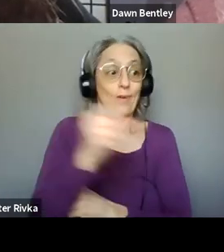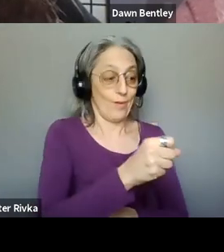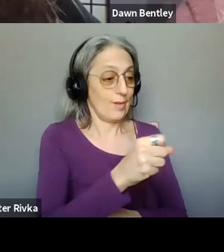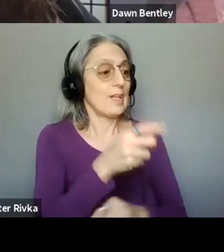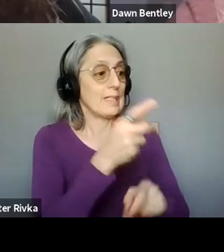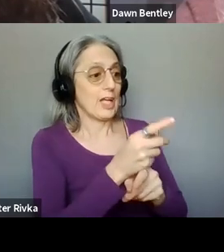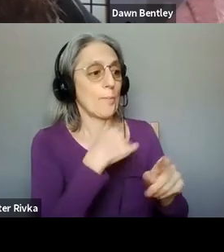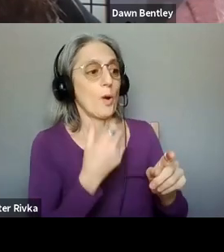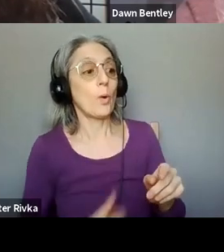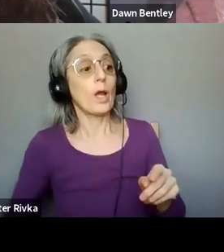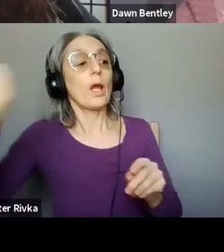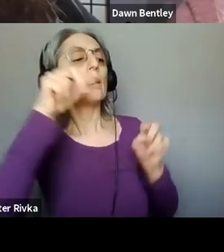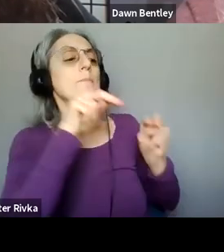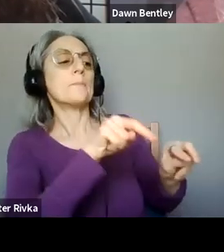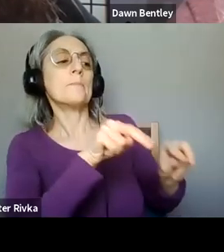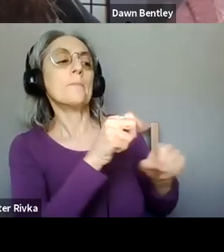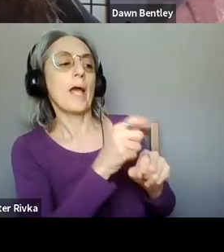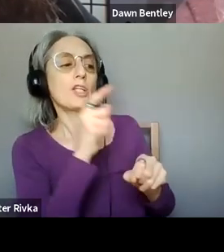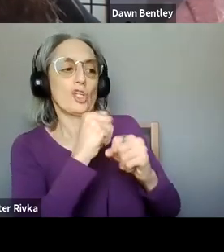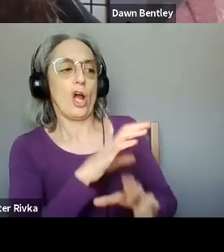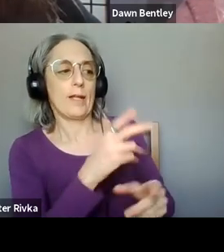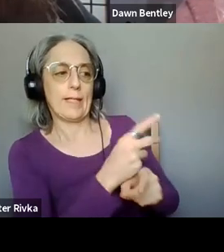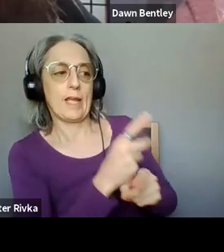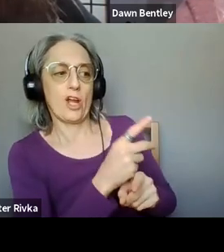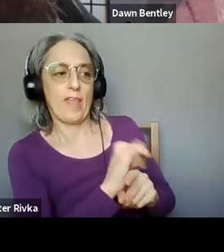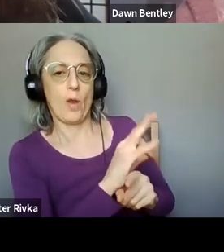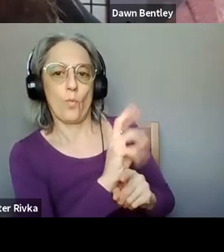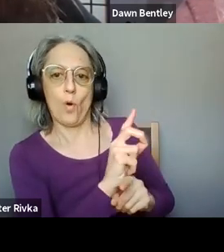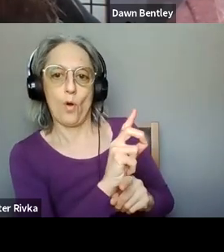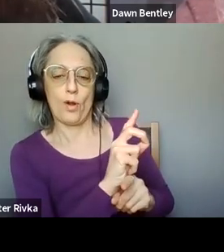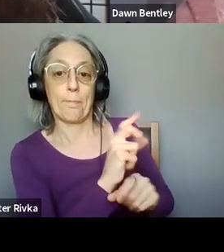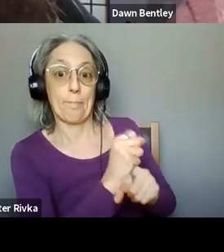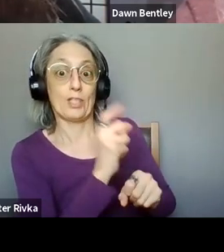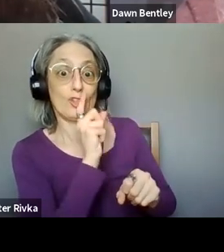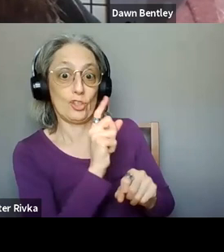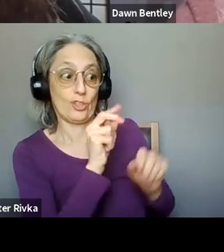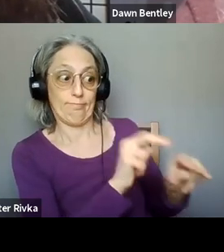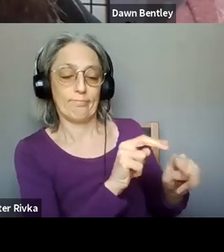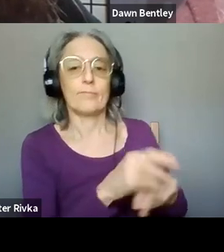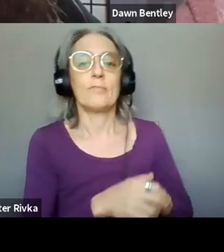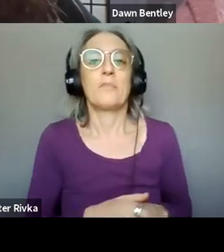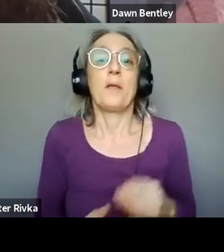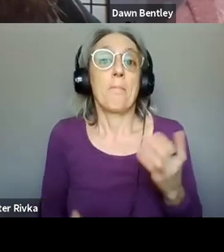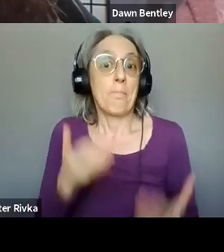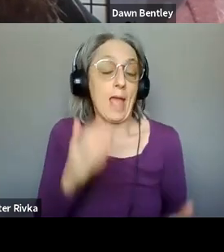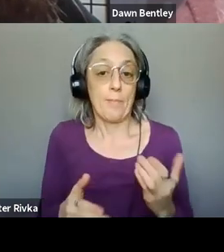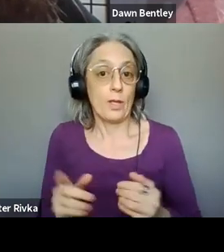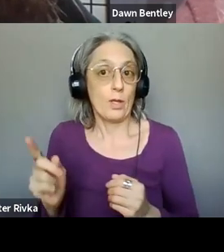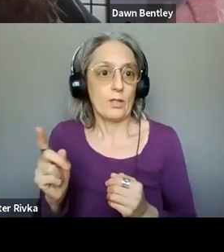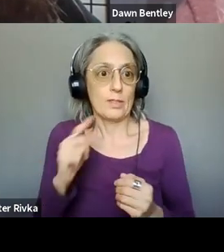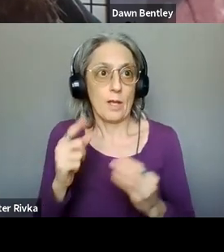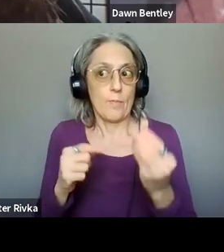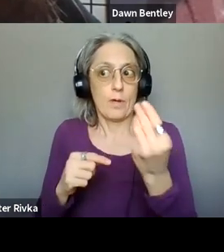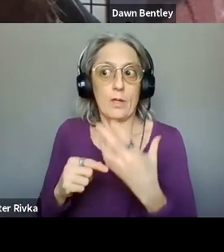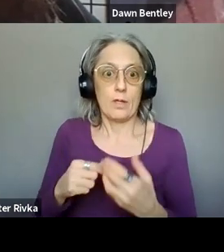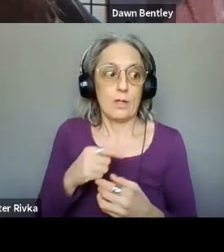ward's best interest, and we're doing that any way we can. If we're getting information that the ward's not being cared for properly,